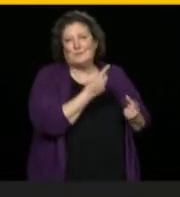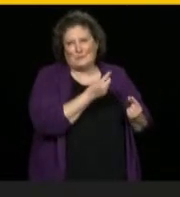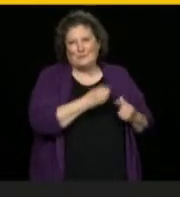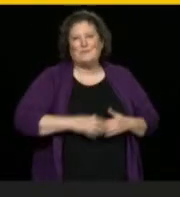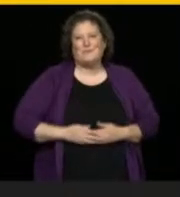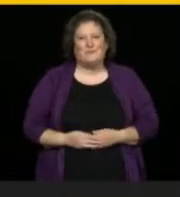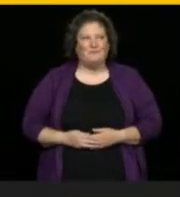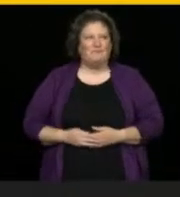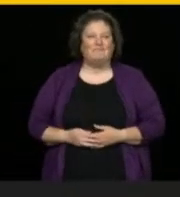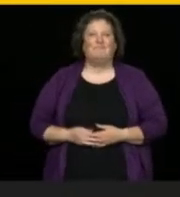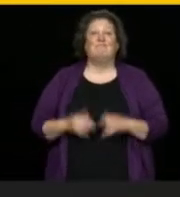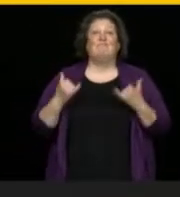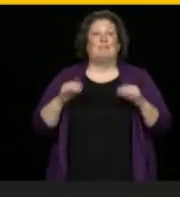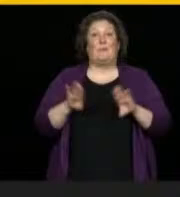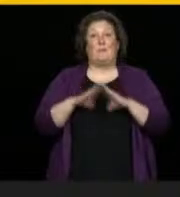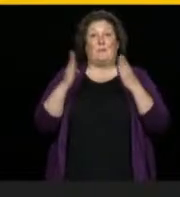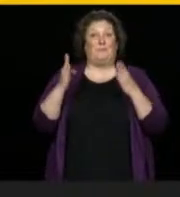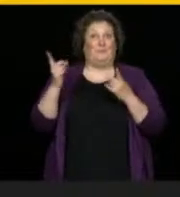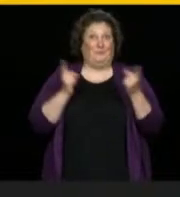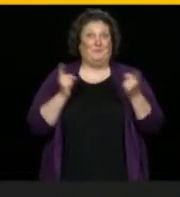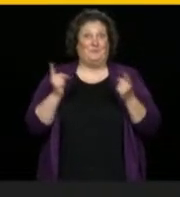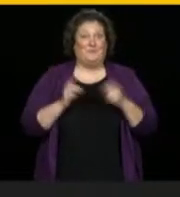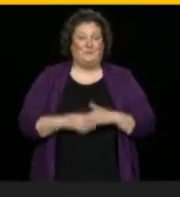questions aujourd'hui avec les journalistes dans la salle.